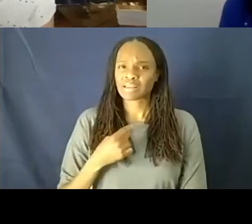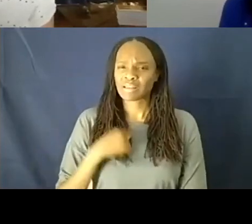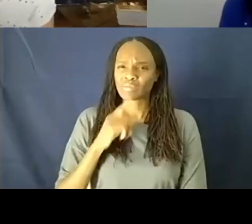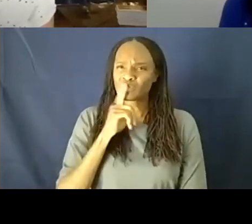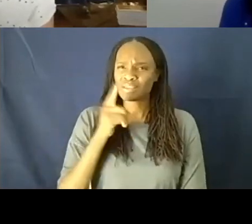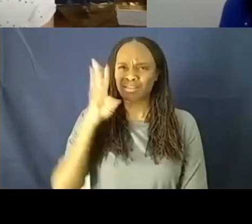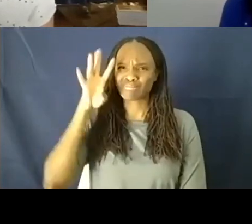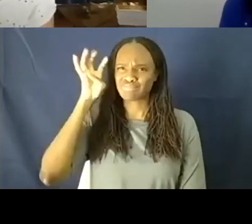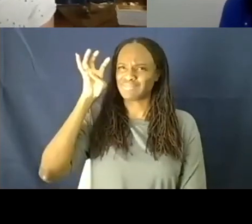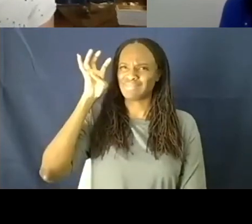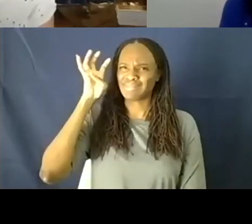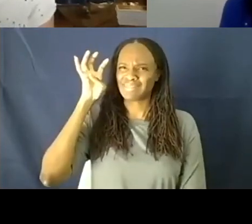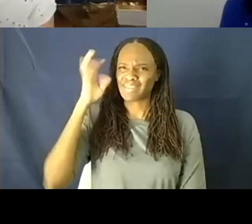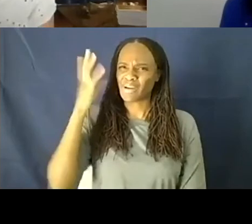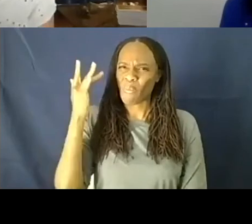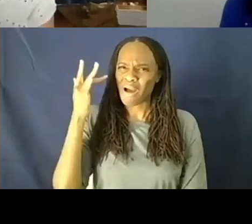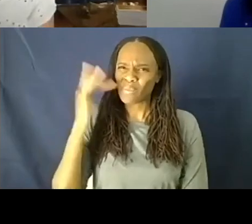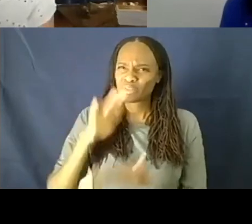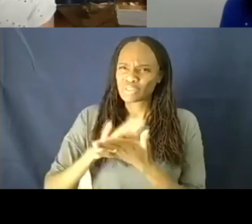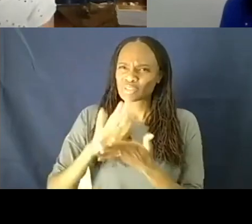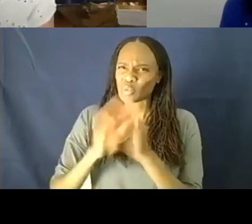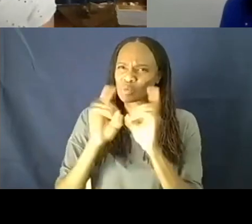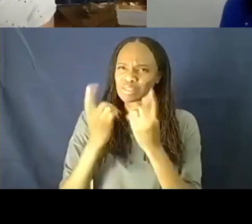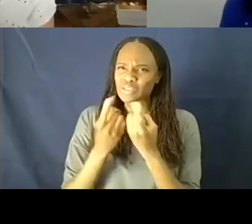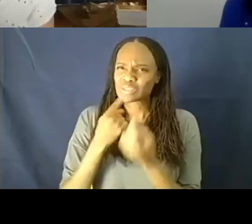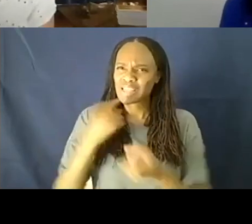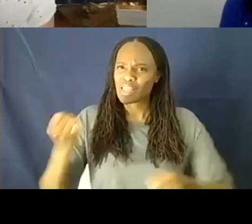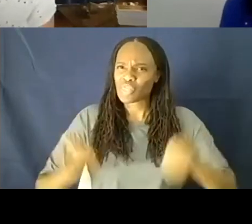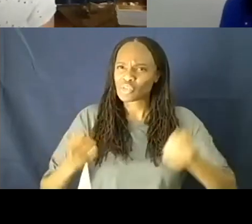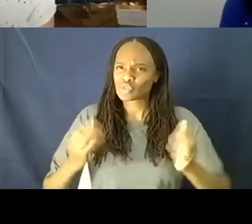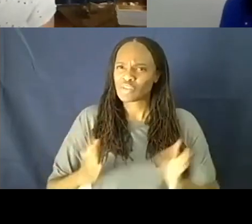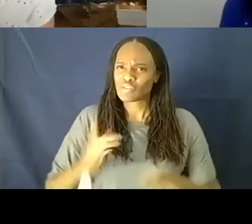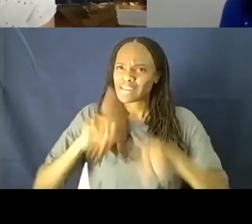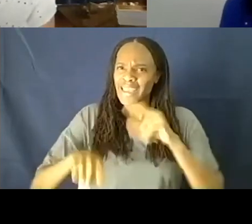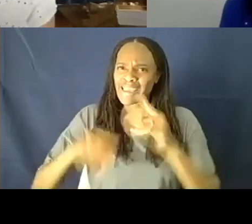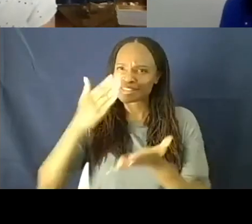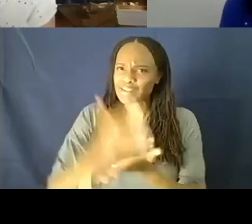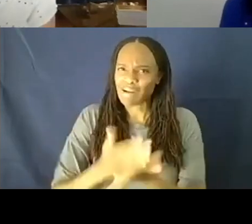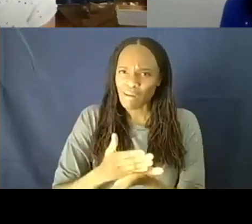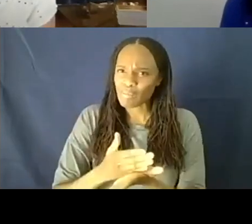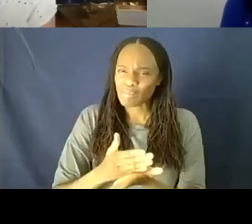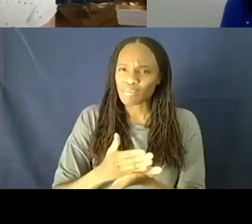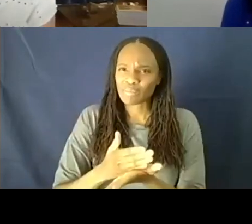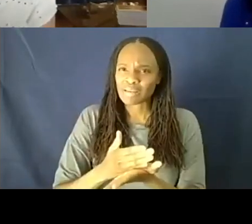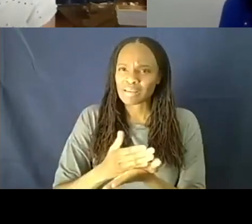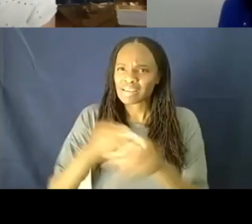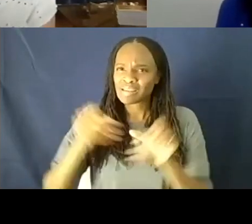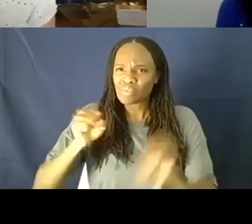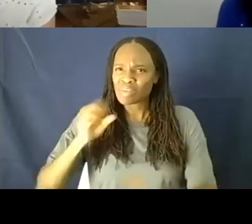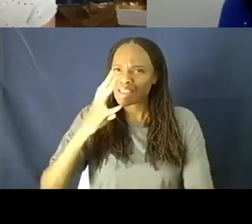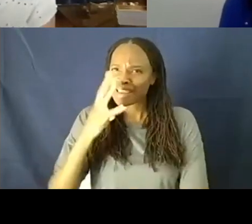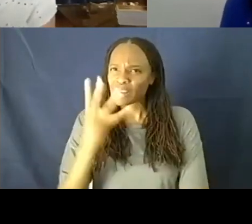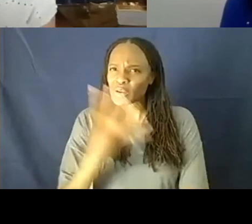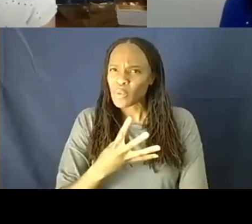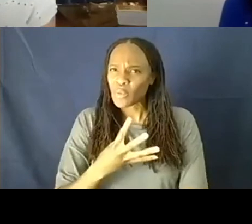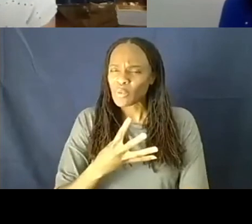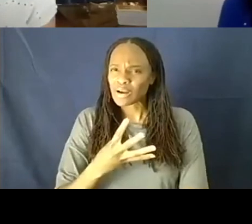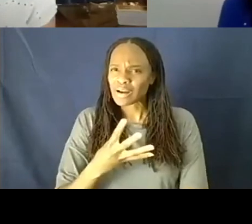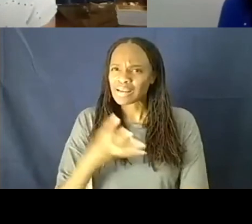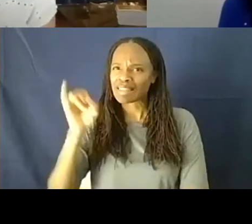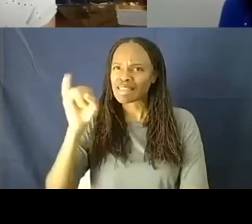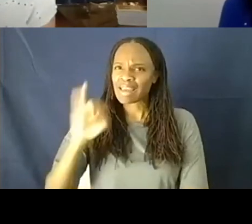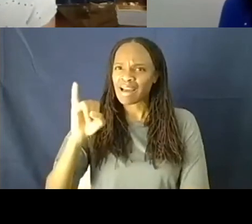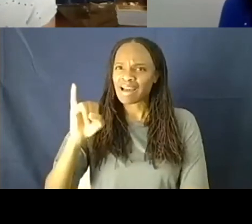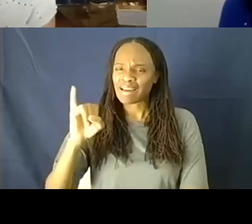district would say that they couldn't stop to pick up children, that they could ignore the existing IEP, and their